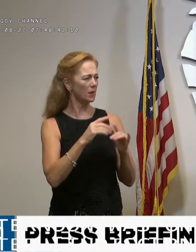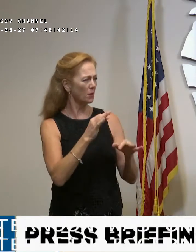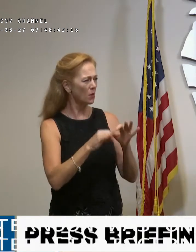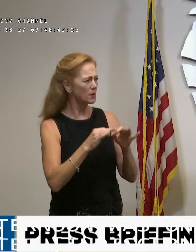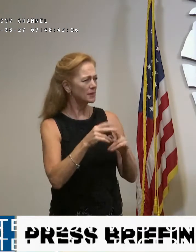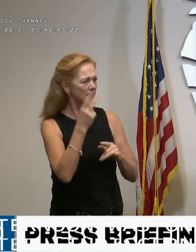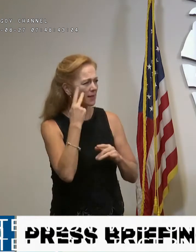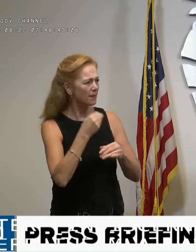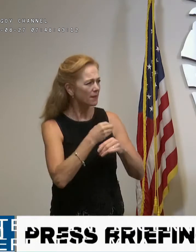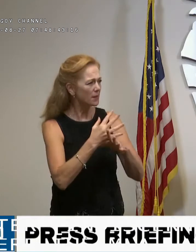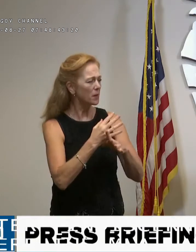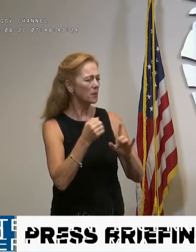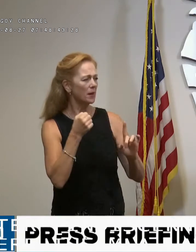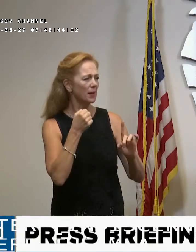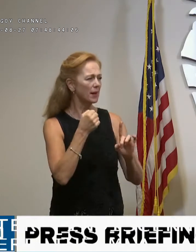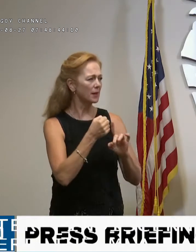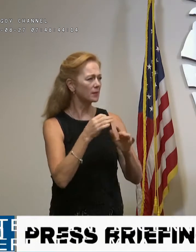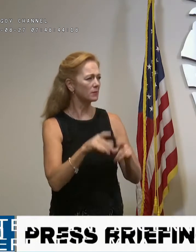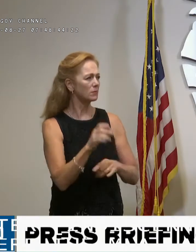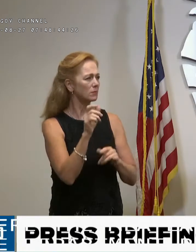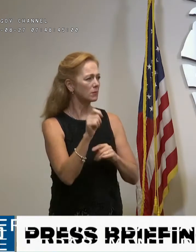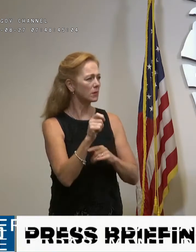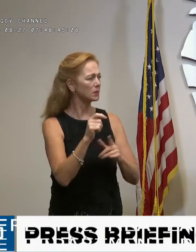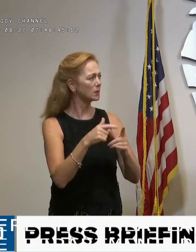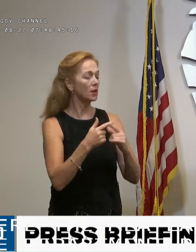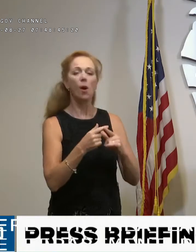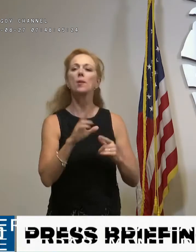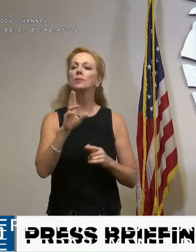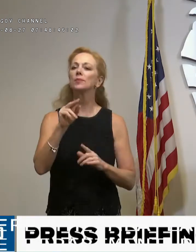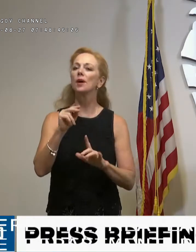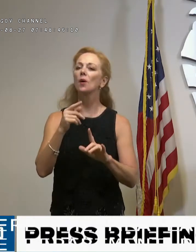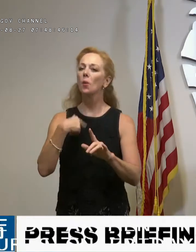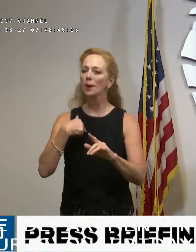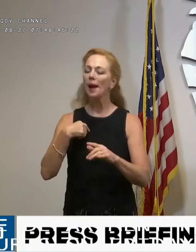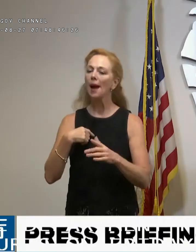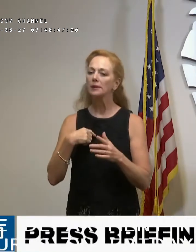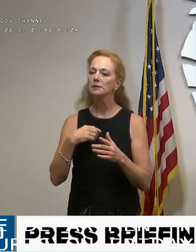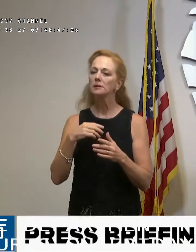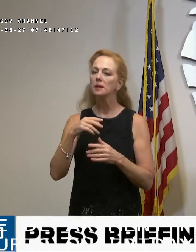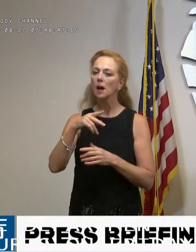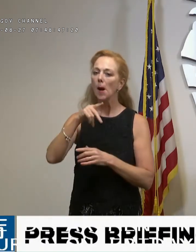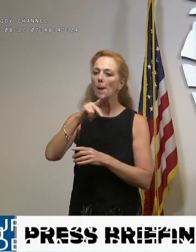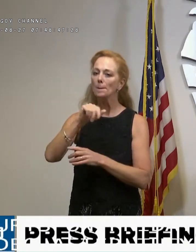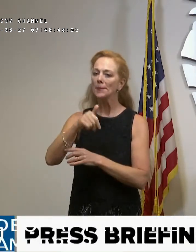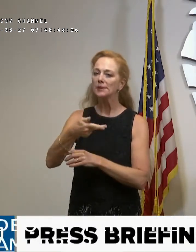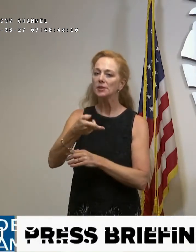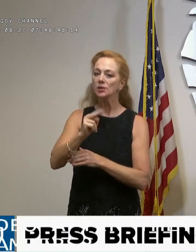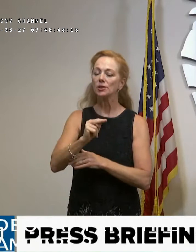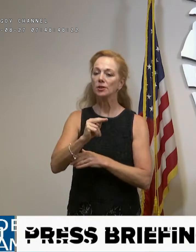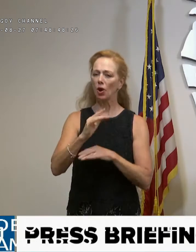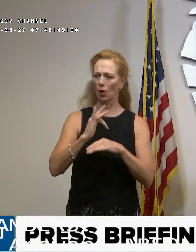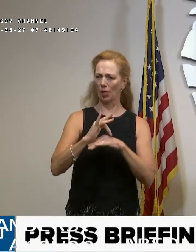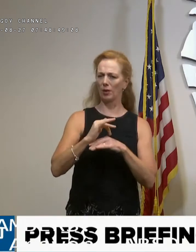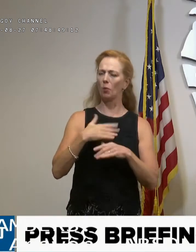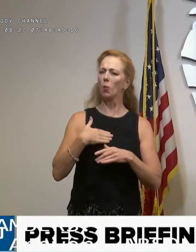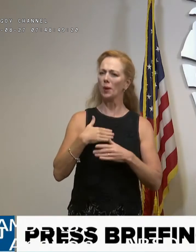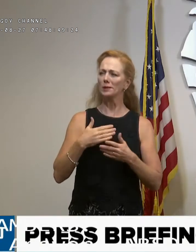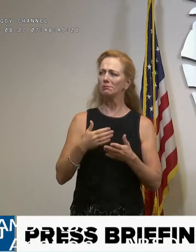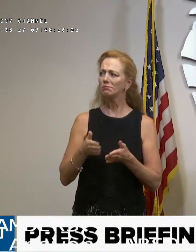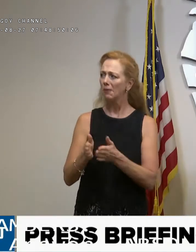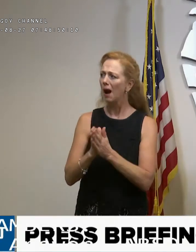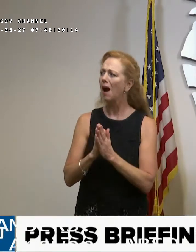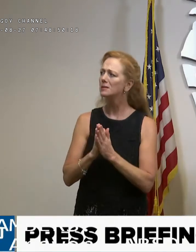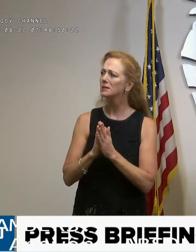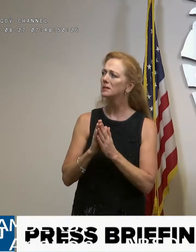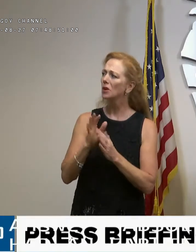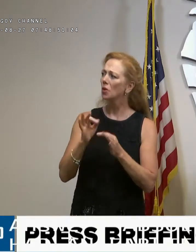on Friday to see the video after they were hid in the chambers? No, absolutely not. We had a petition, earlier petition, to release. We petitioned